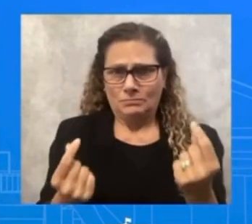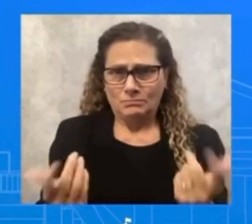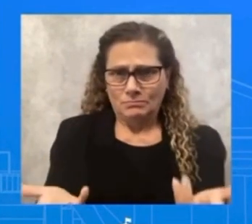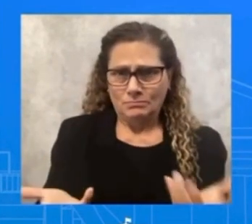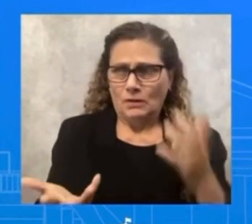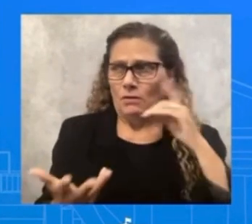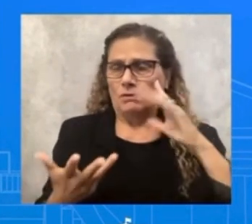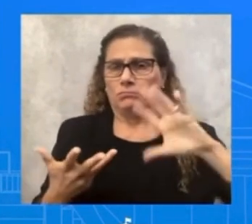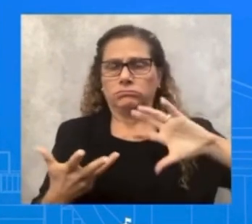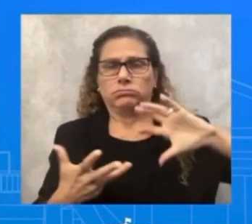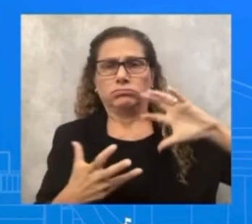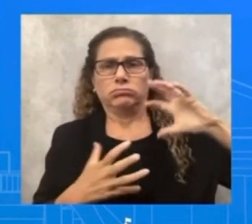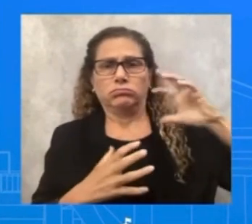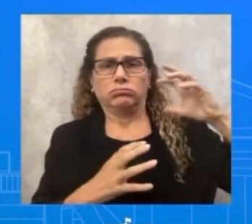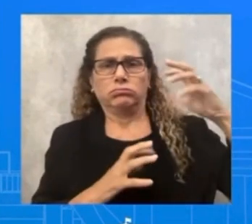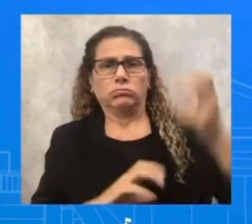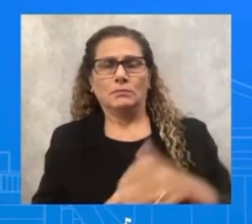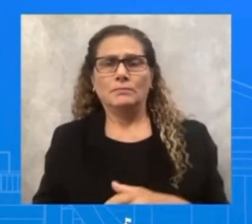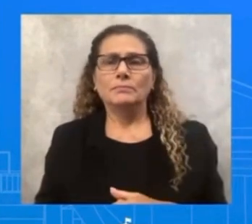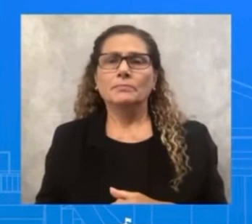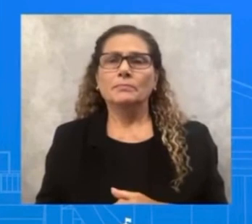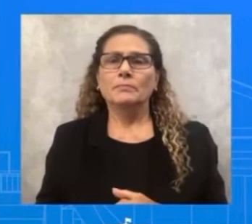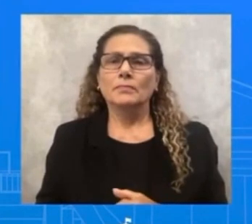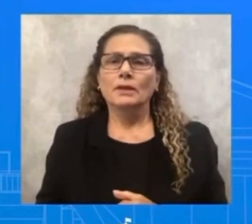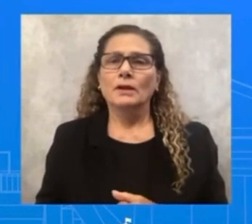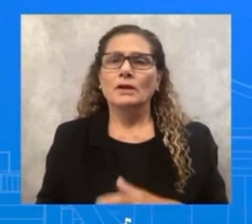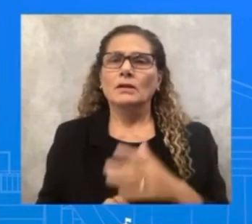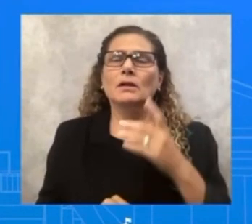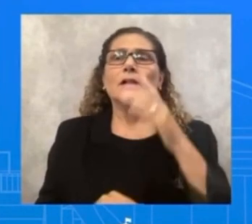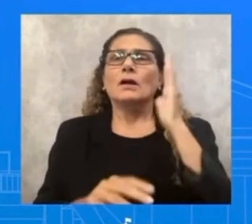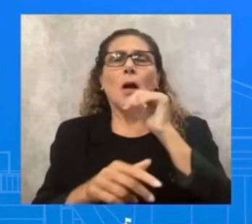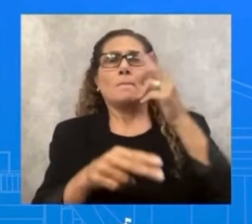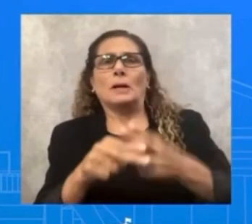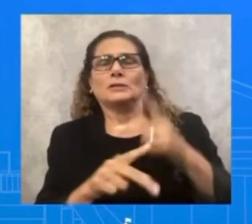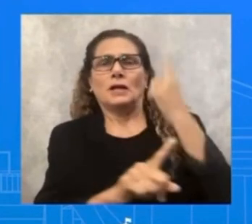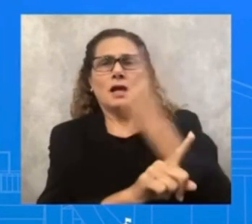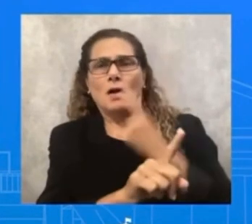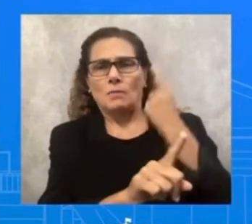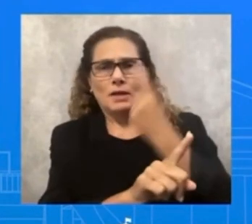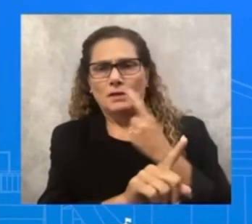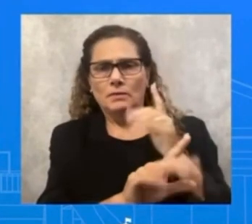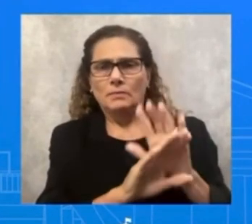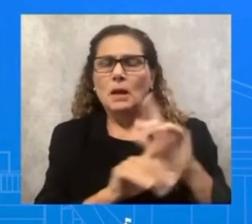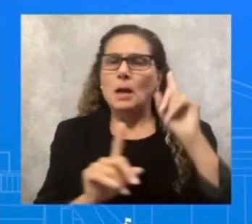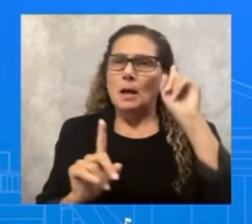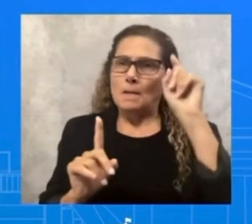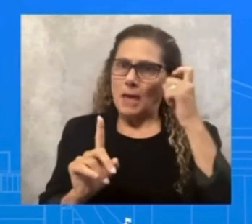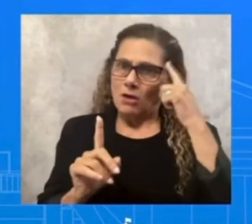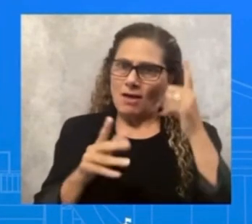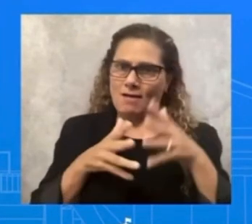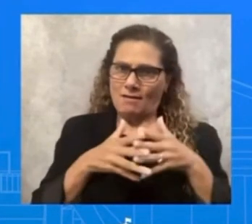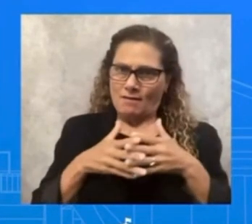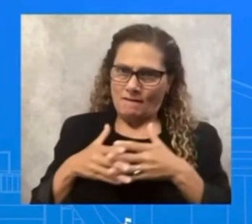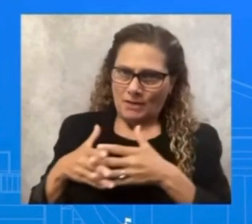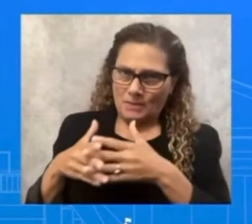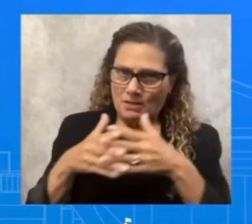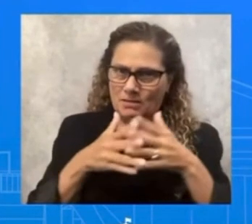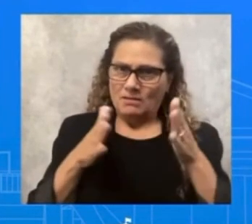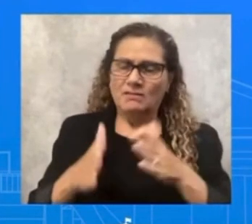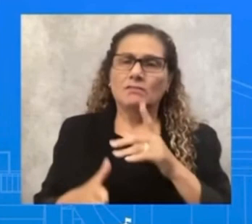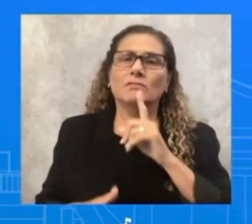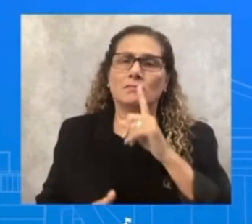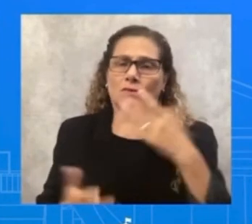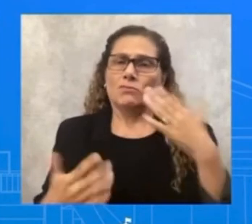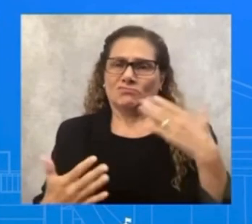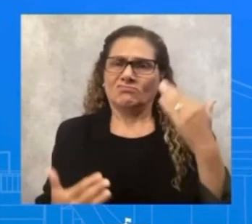what's happening in Hawaii, do you think the American people get it about what's happening? You think